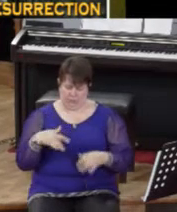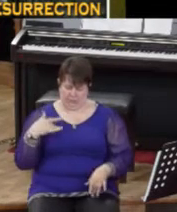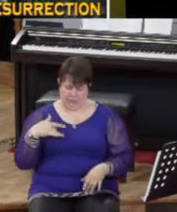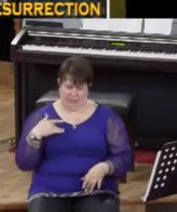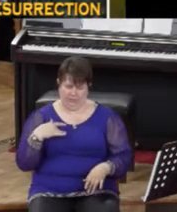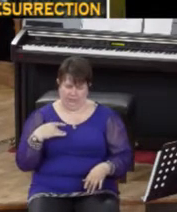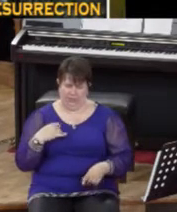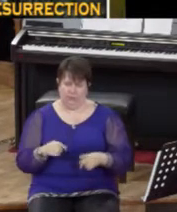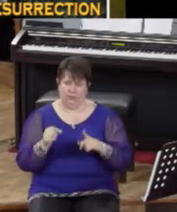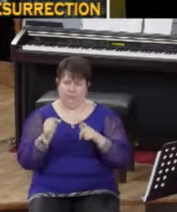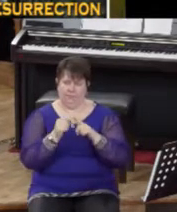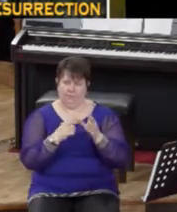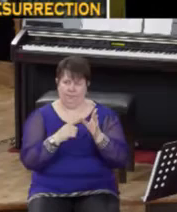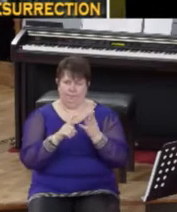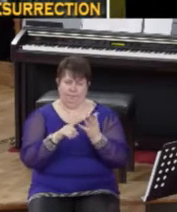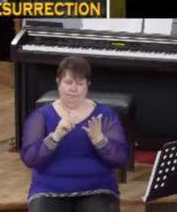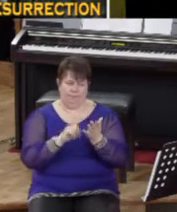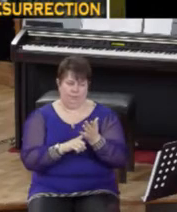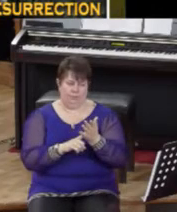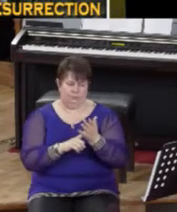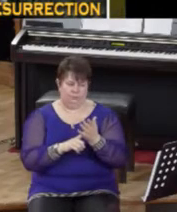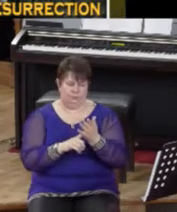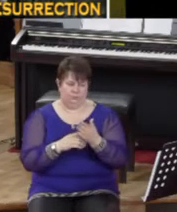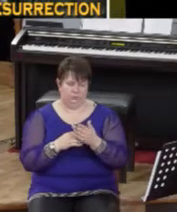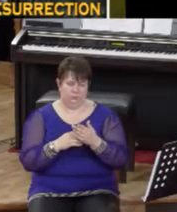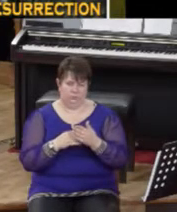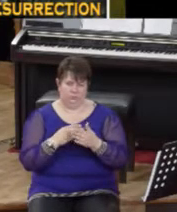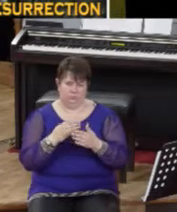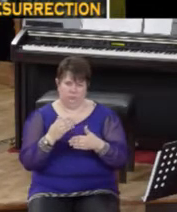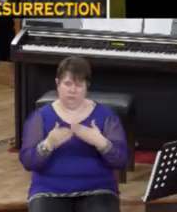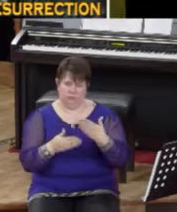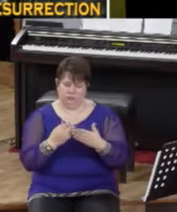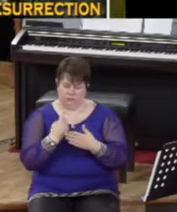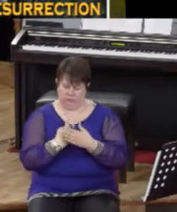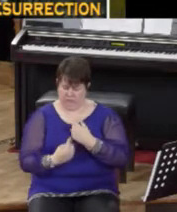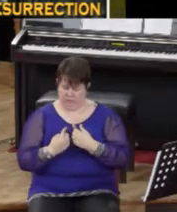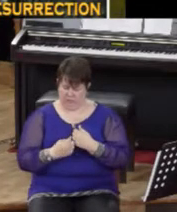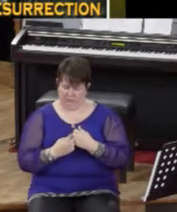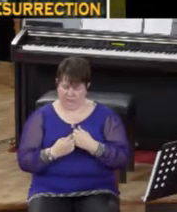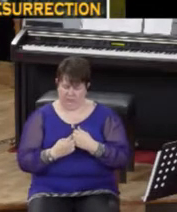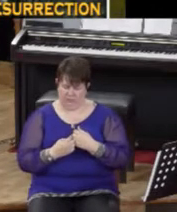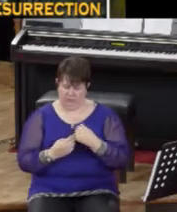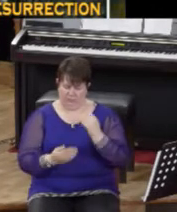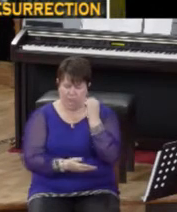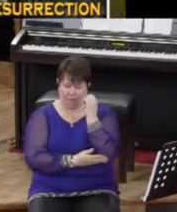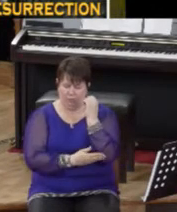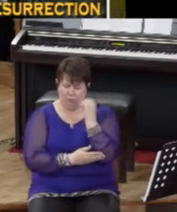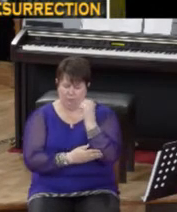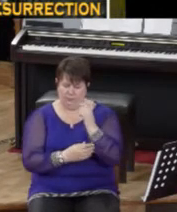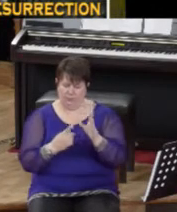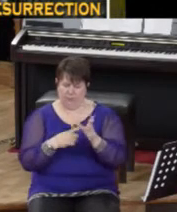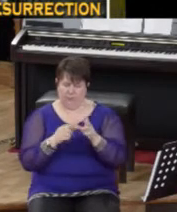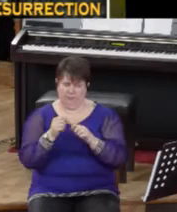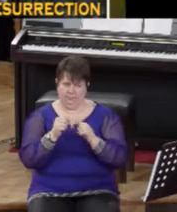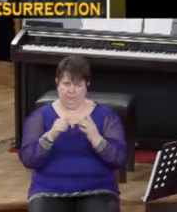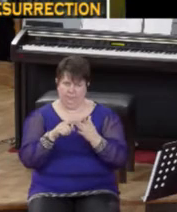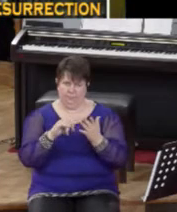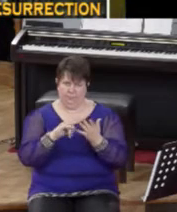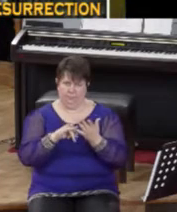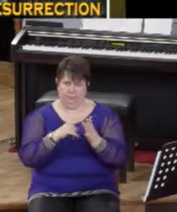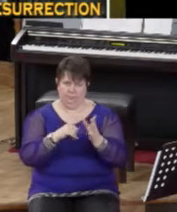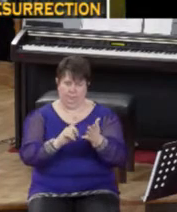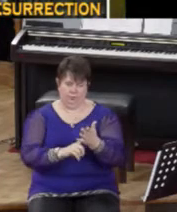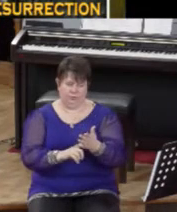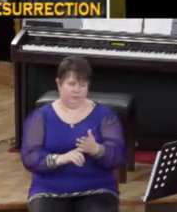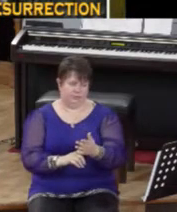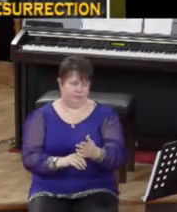even describes himself as, in verses 9 to 10, the least of the apostles. I persecuted the church of God.